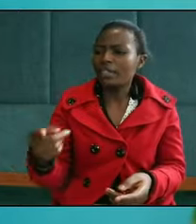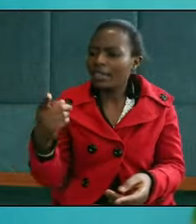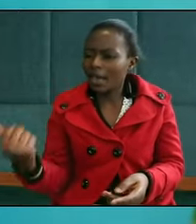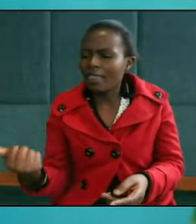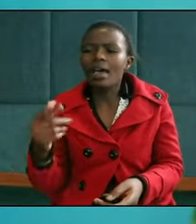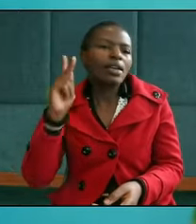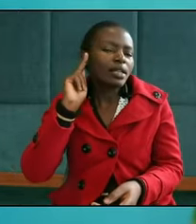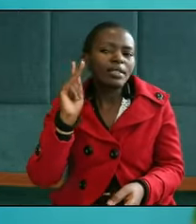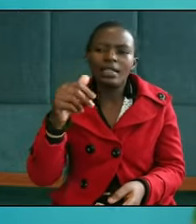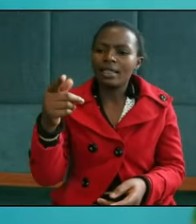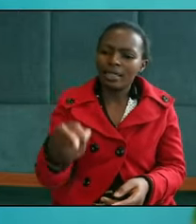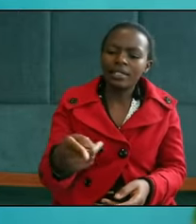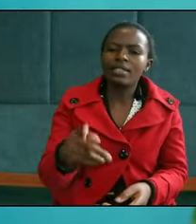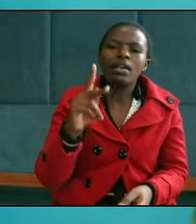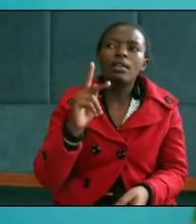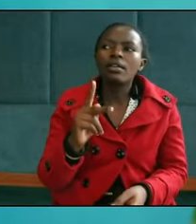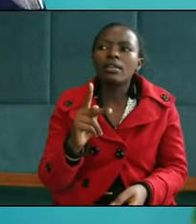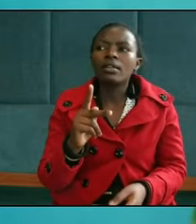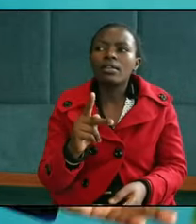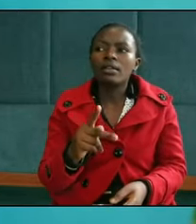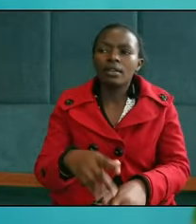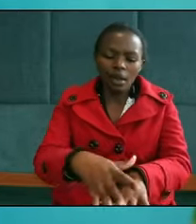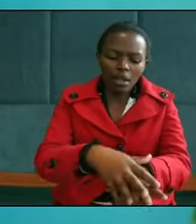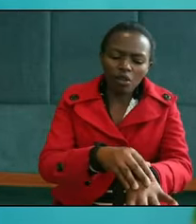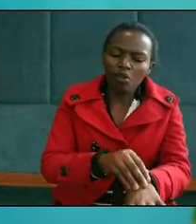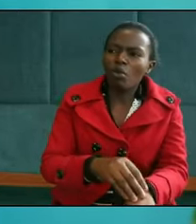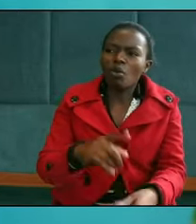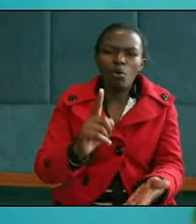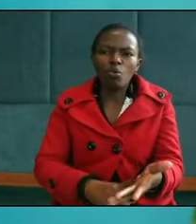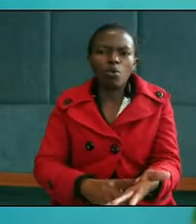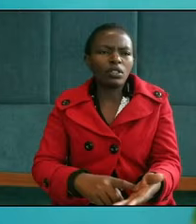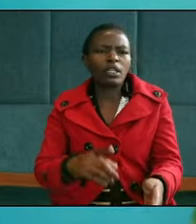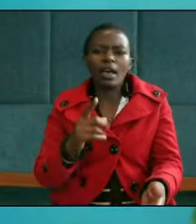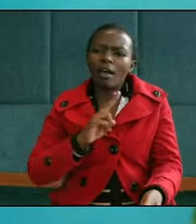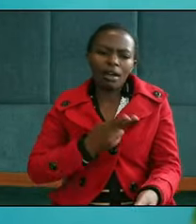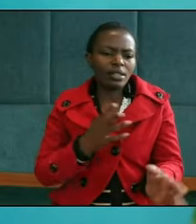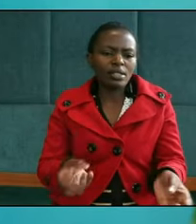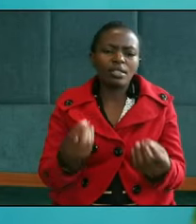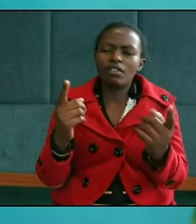we gave this one a Nandi, we gave this one a whatever it is, what did we give to God?